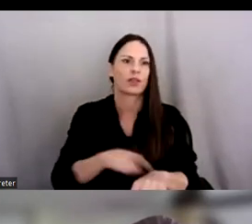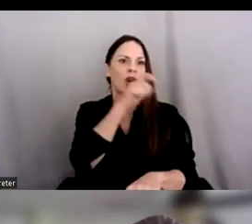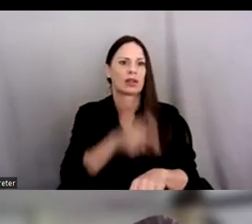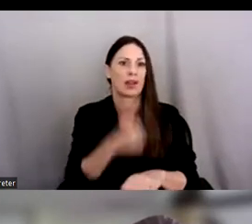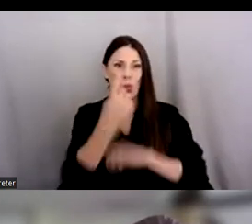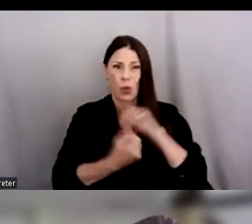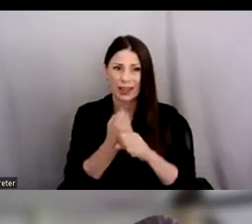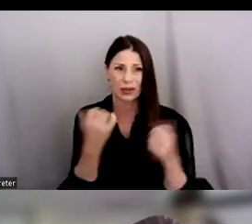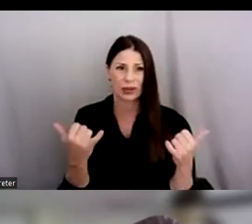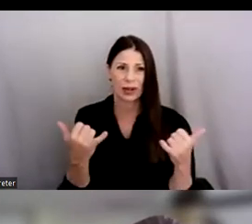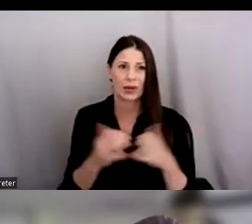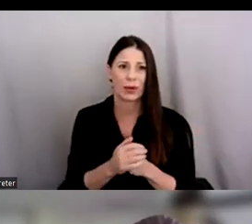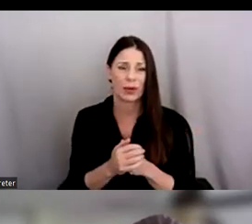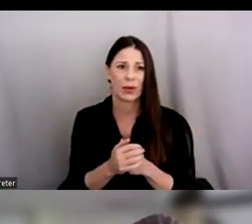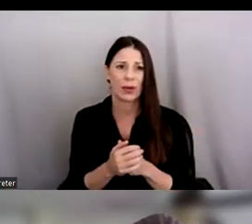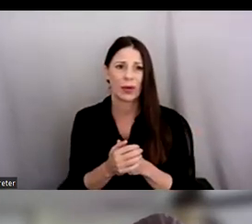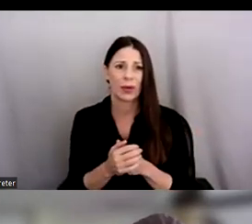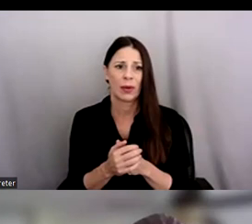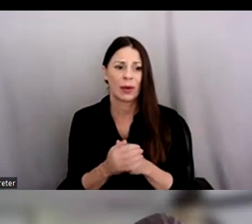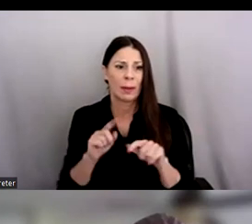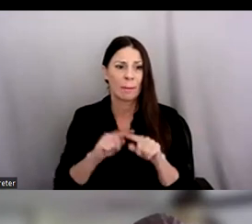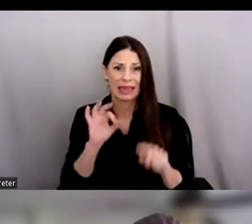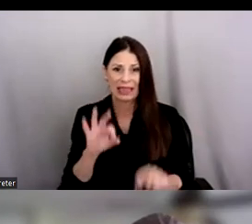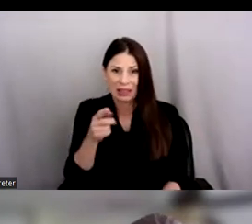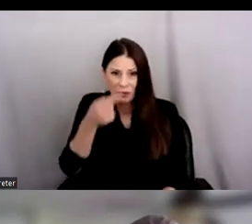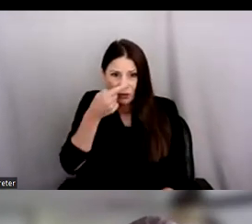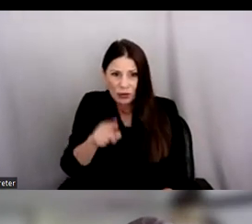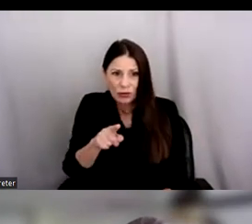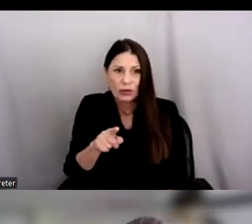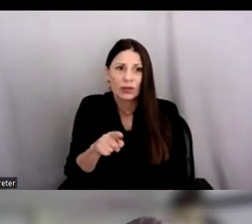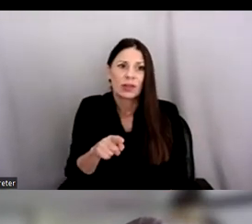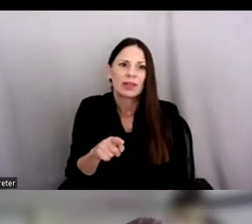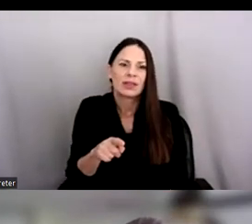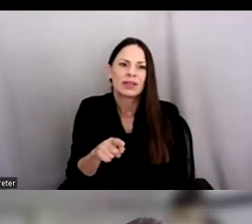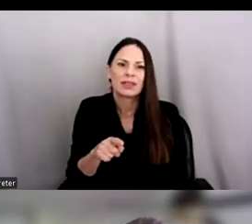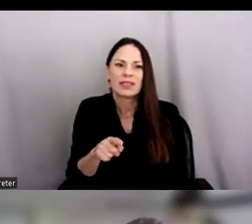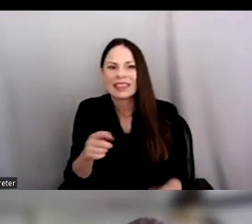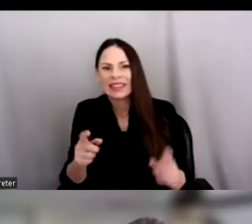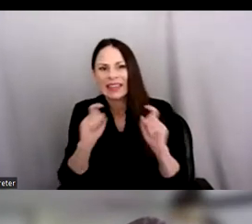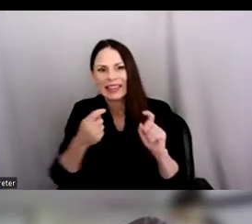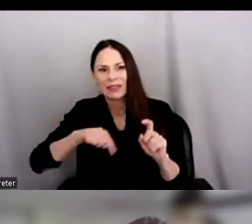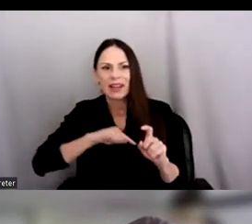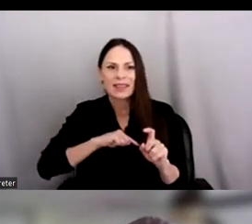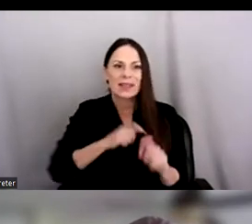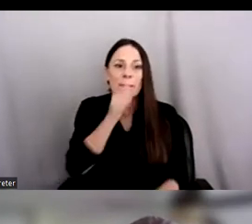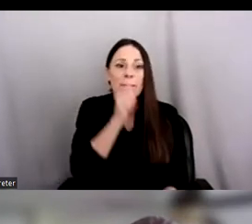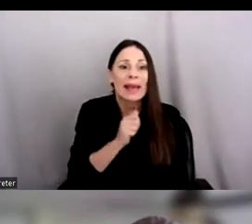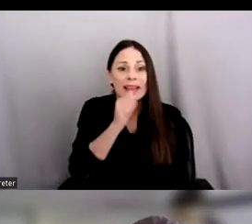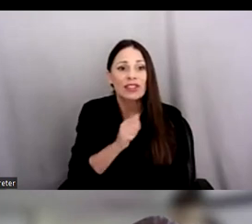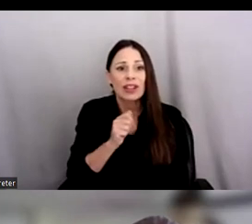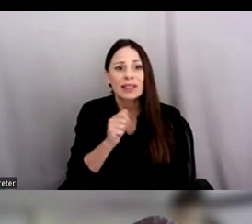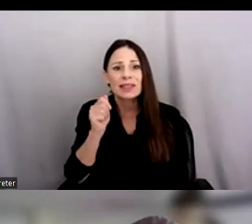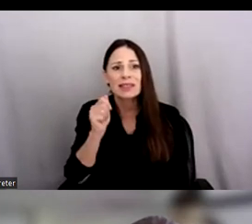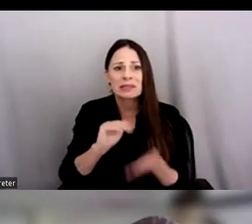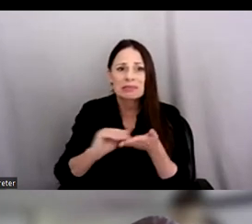now. But if you all could give us a little bit of grace and patience and see how it goes as we move